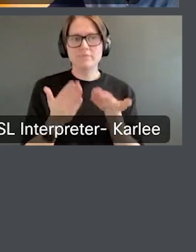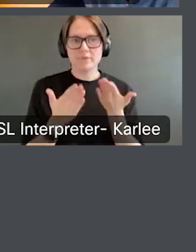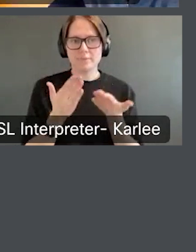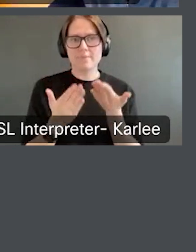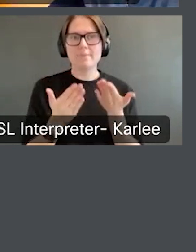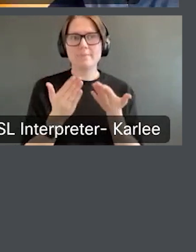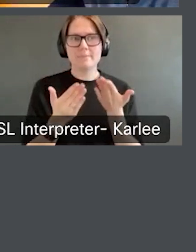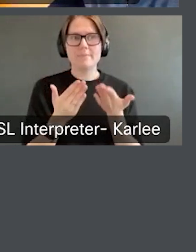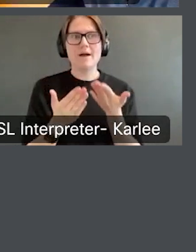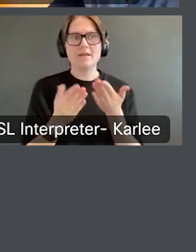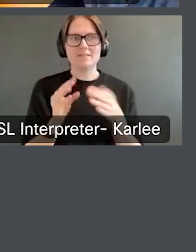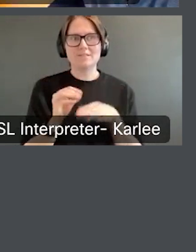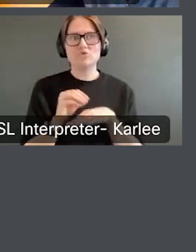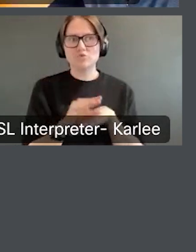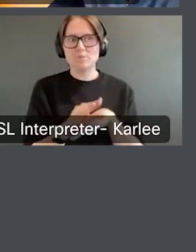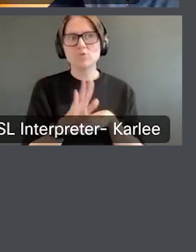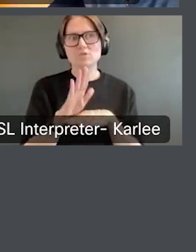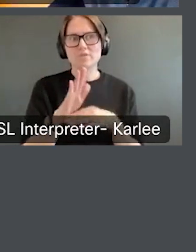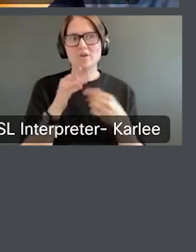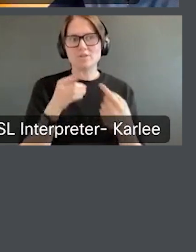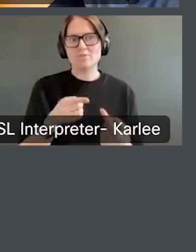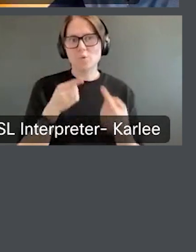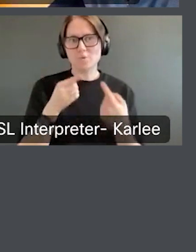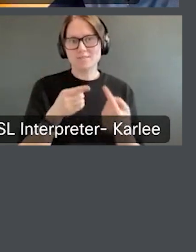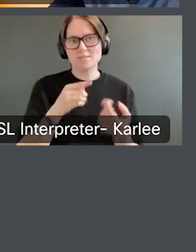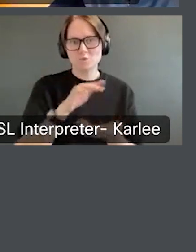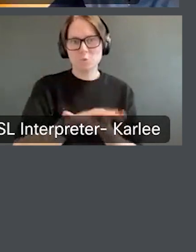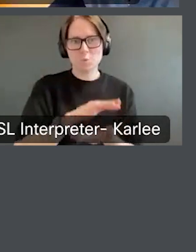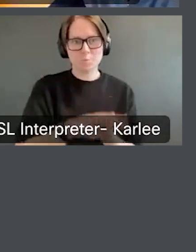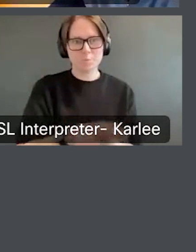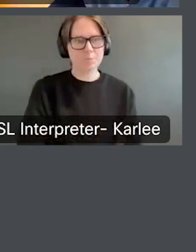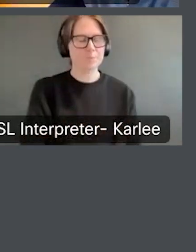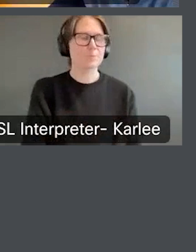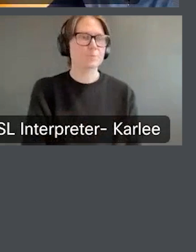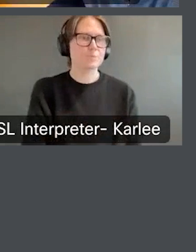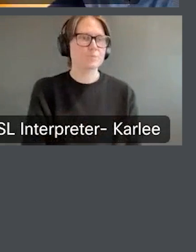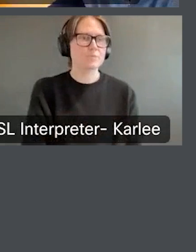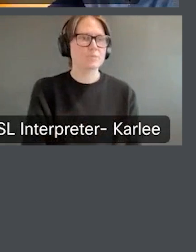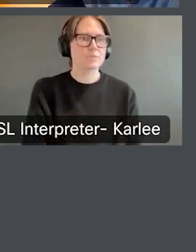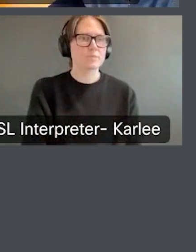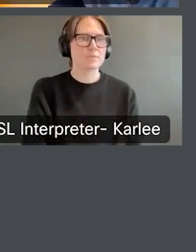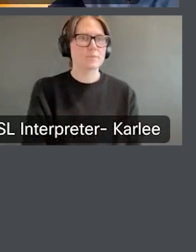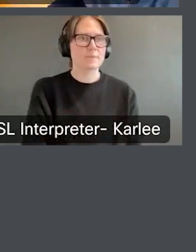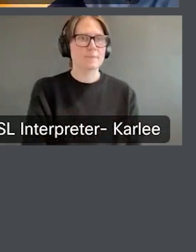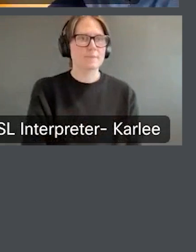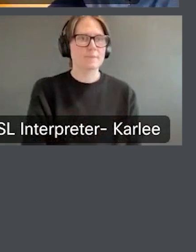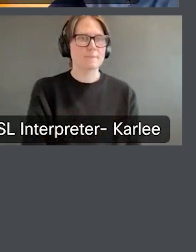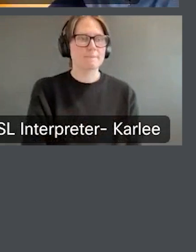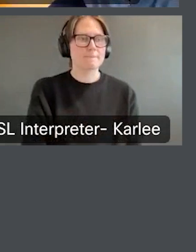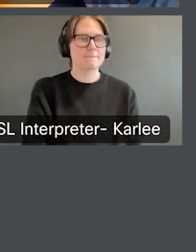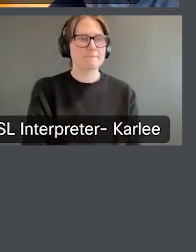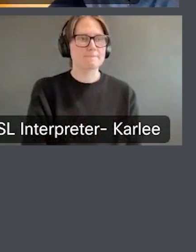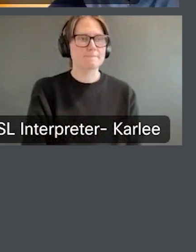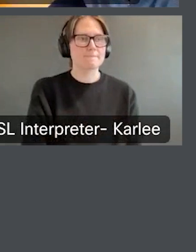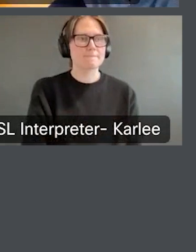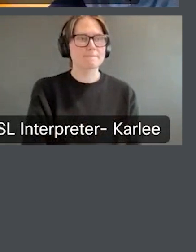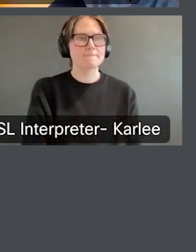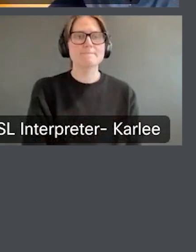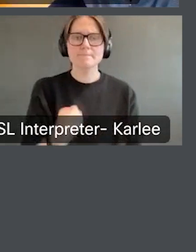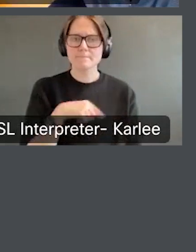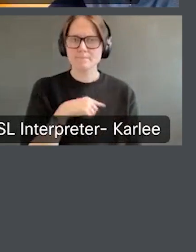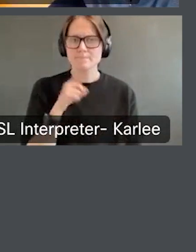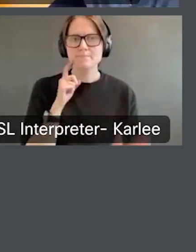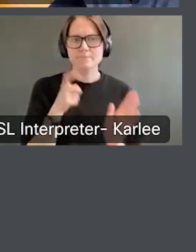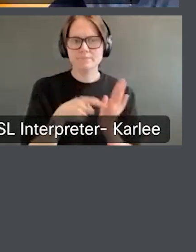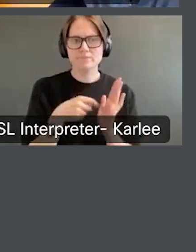school. And we found that the factors that there were two factors that more than doubled